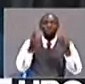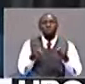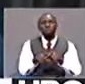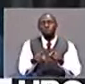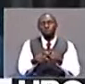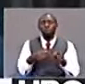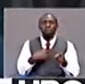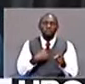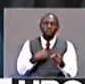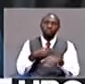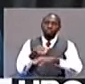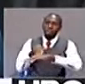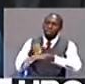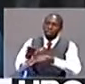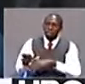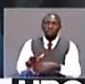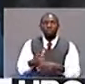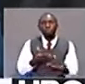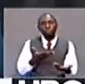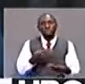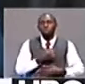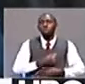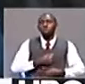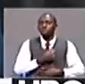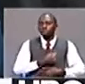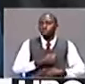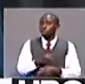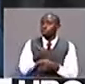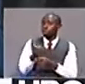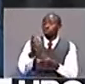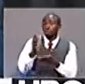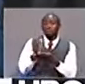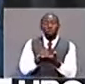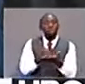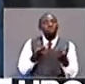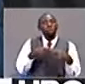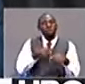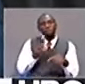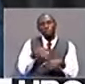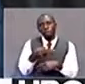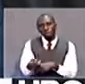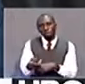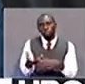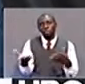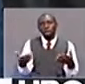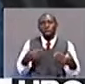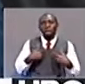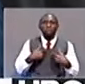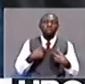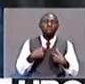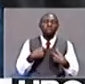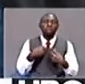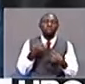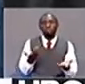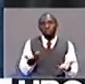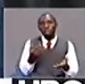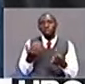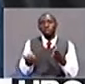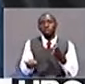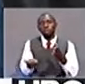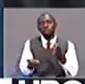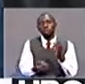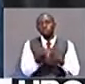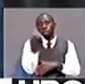to you because we are going to be one of those who are going to attend Easter with him. And unfortunately, they were prepared for you with the